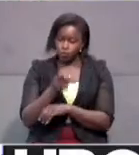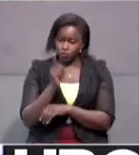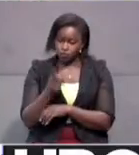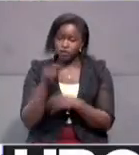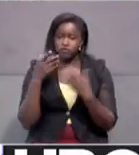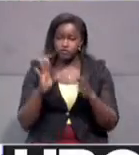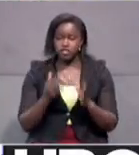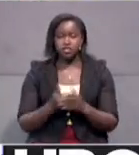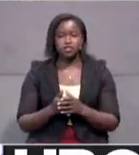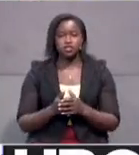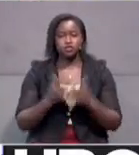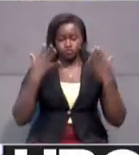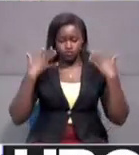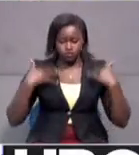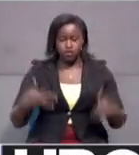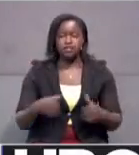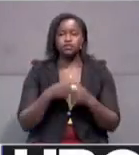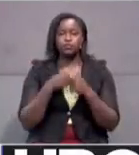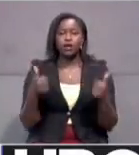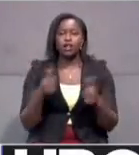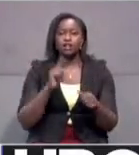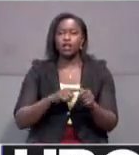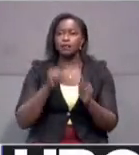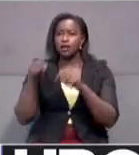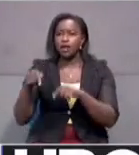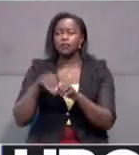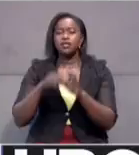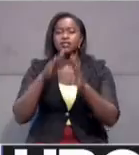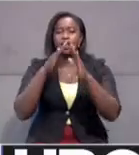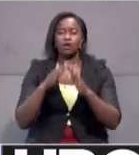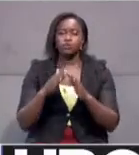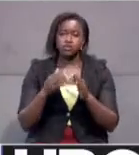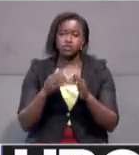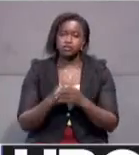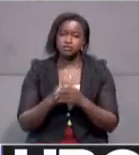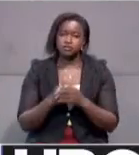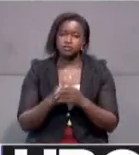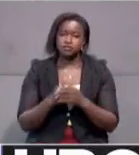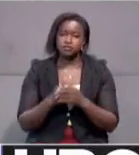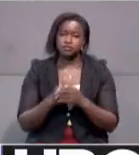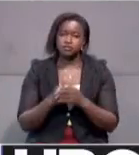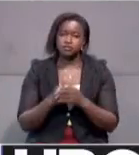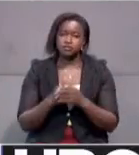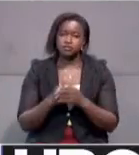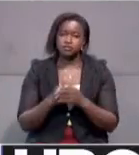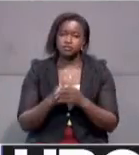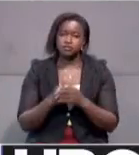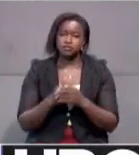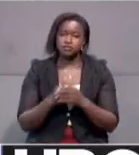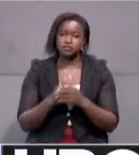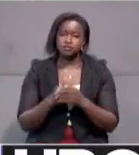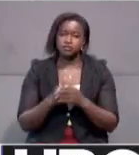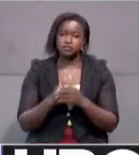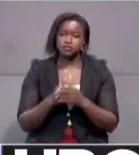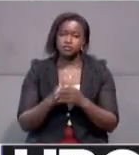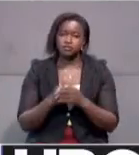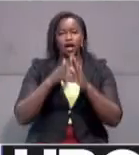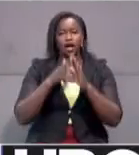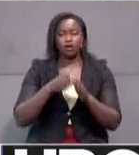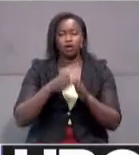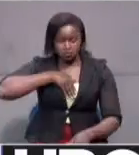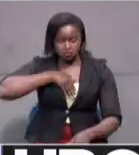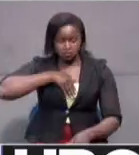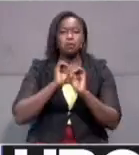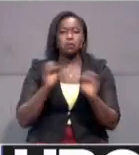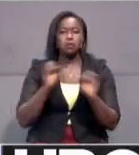to dress properly while in the House. He is back in the House without a necktie for